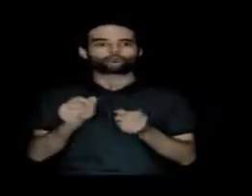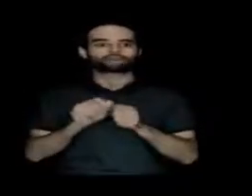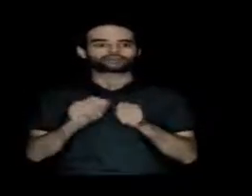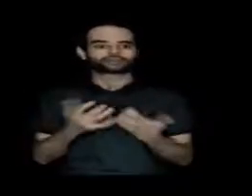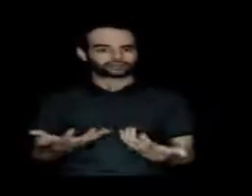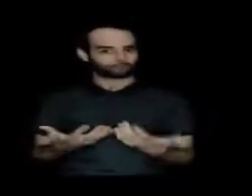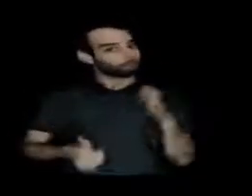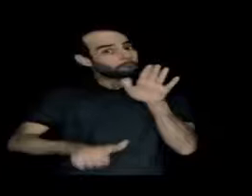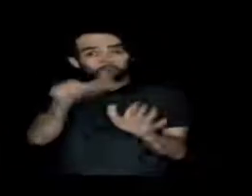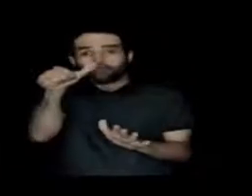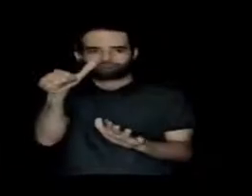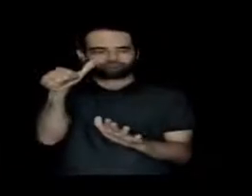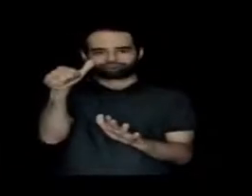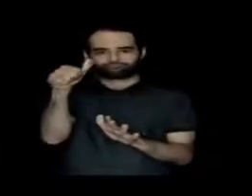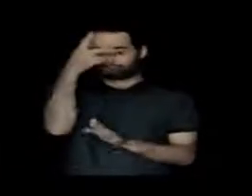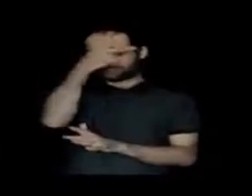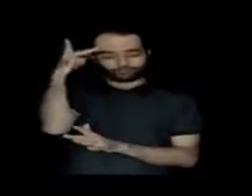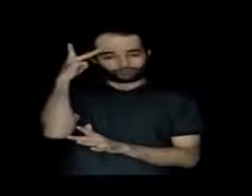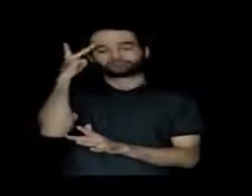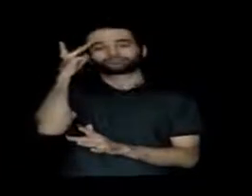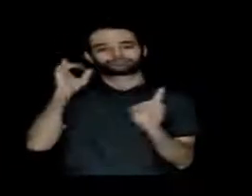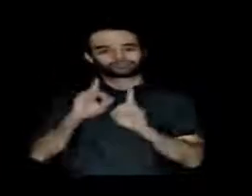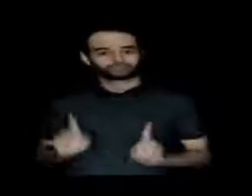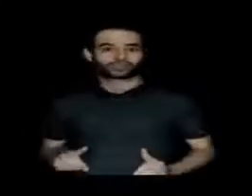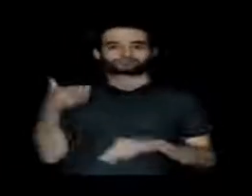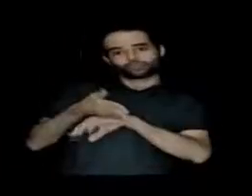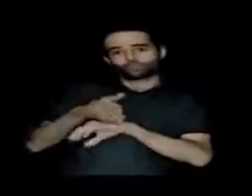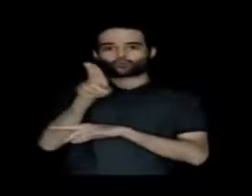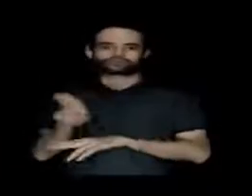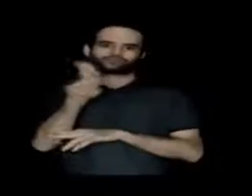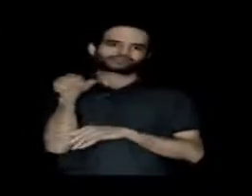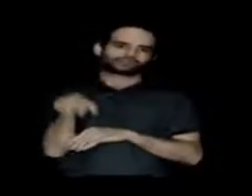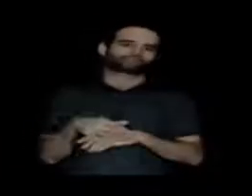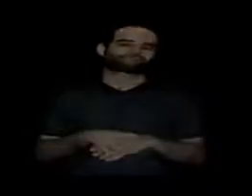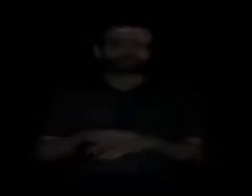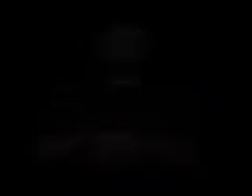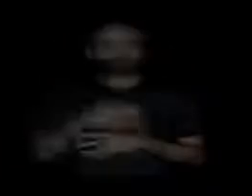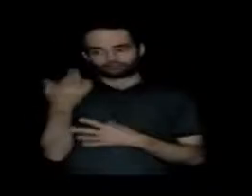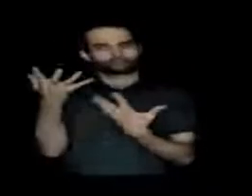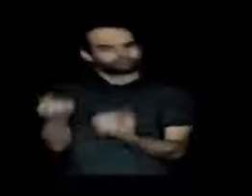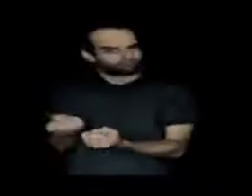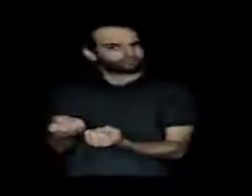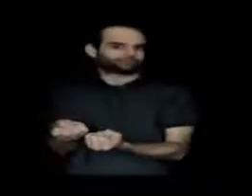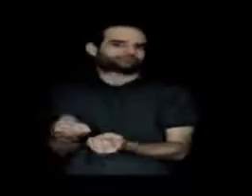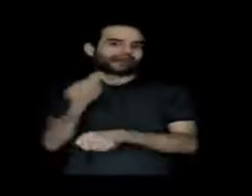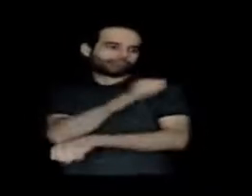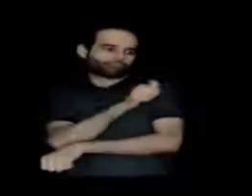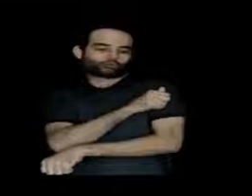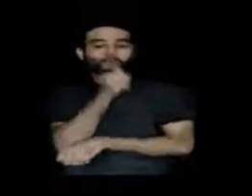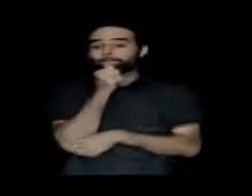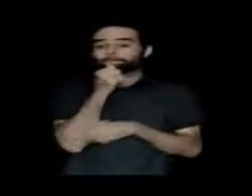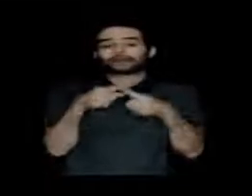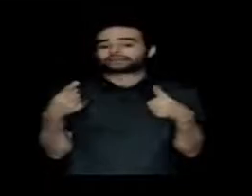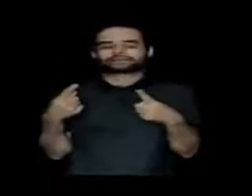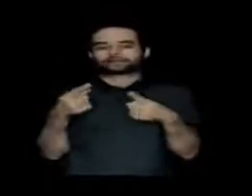she called the wrong number. And then I called Jessica, and it was a moment of great happiness, a conquest of a struggle,